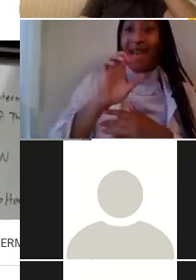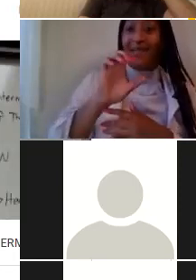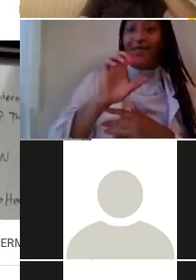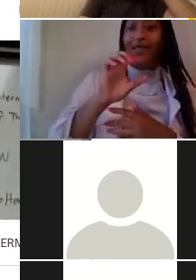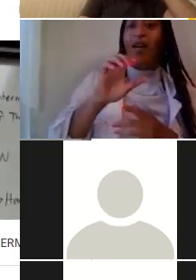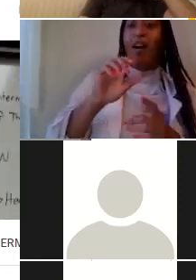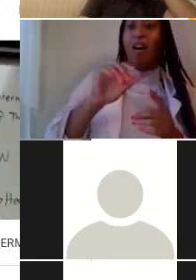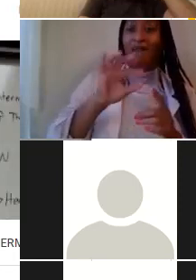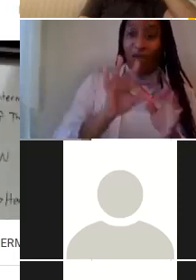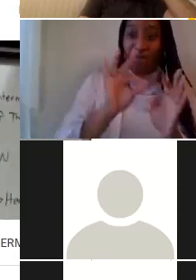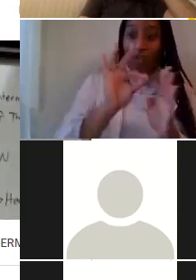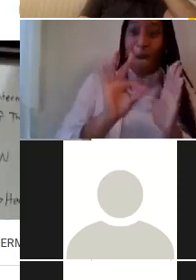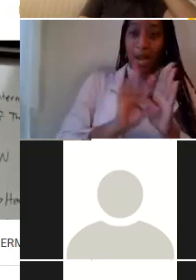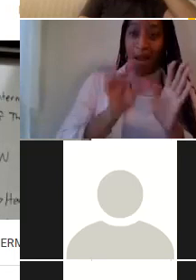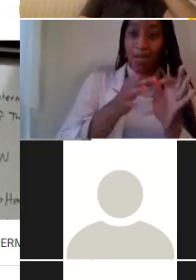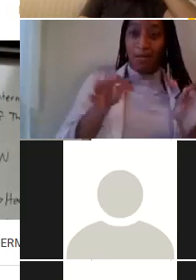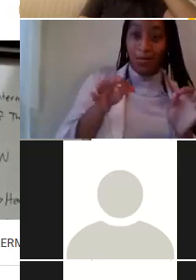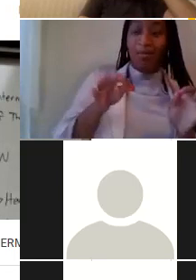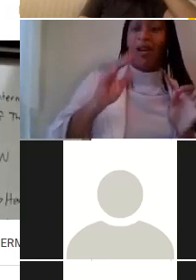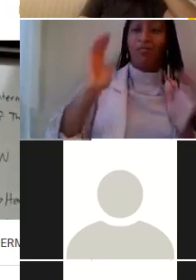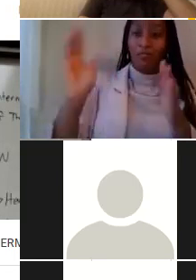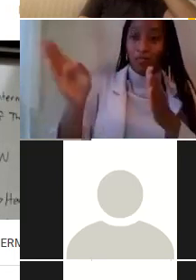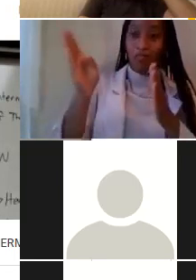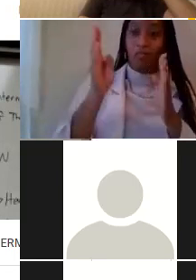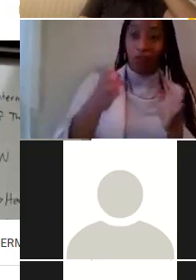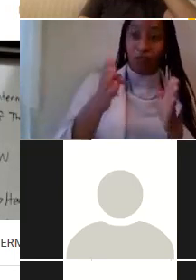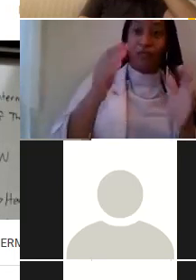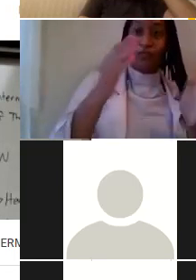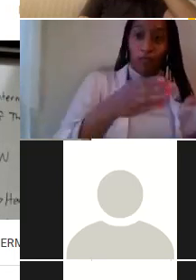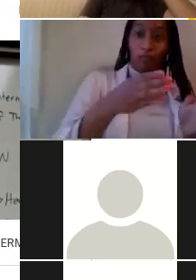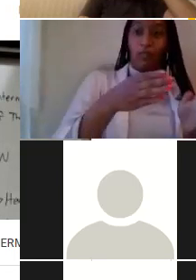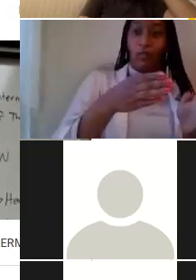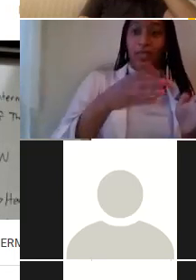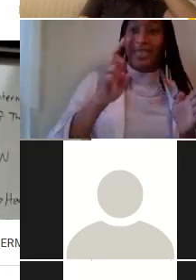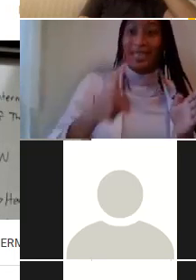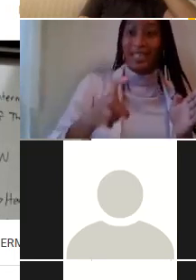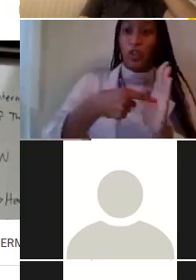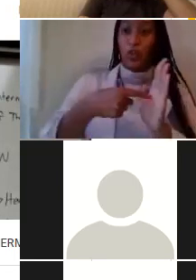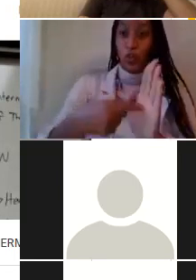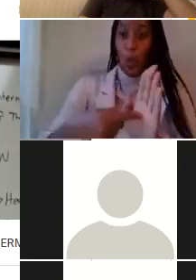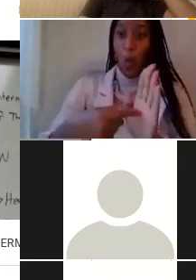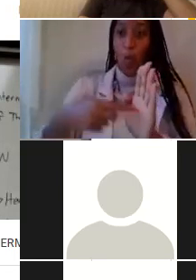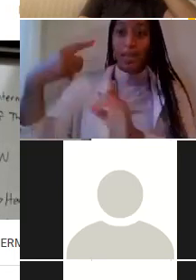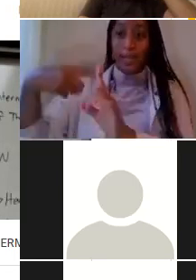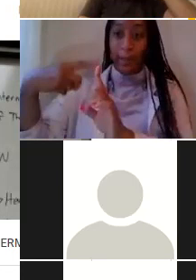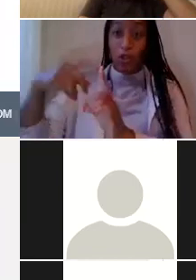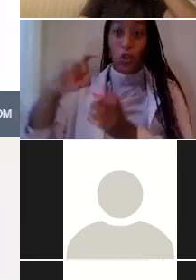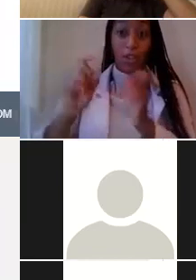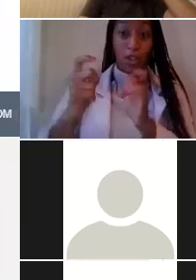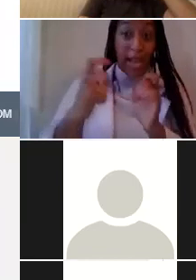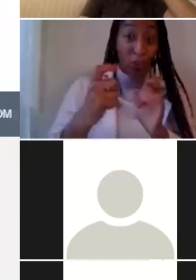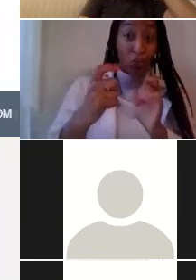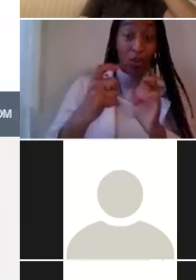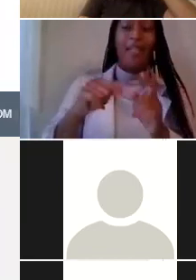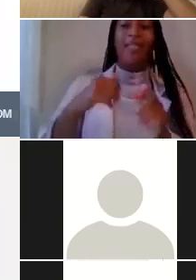for changing the temperature or changing the phase, right? The only thing left that